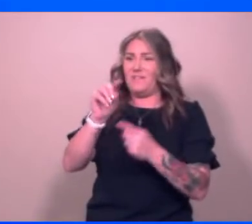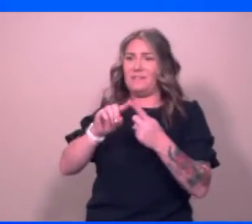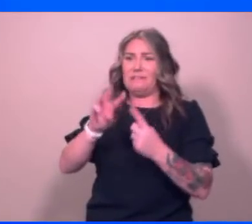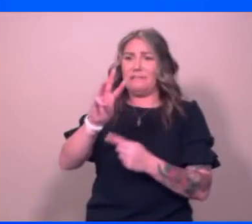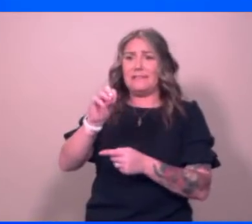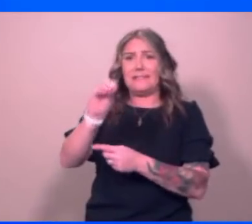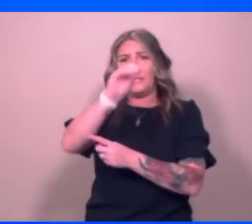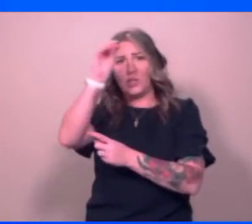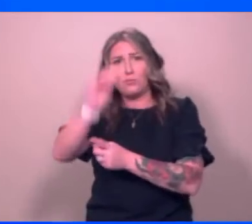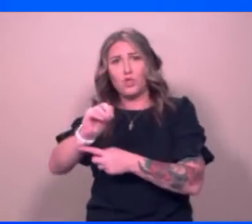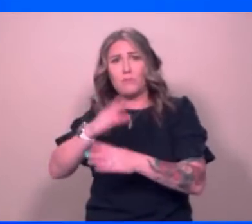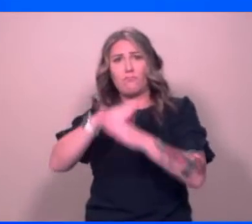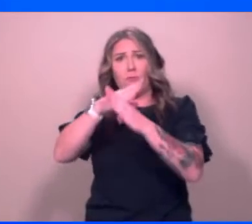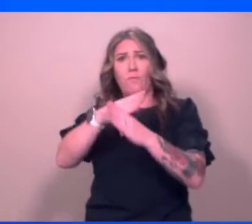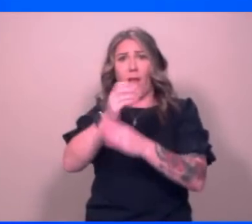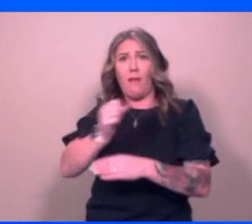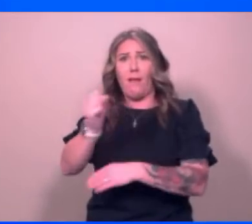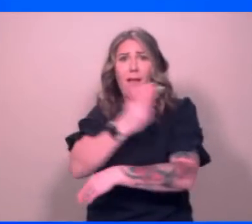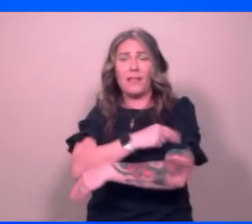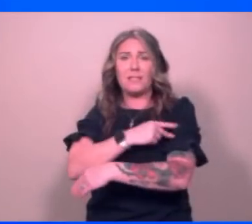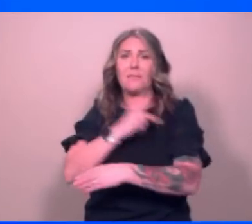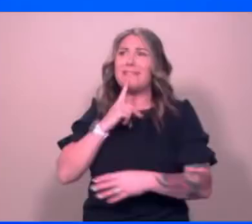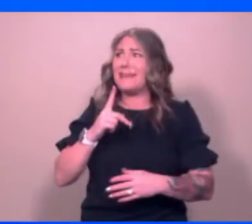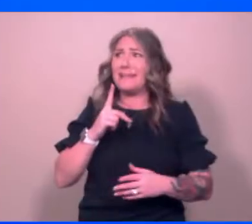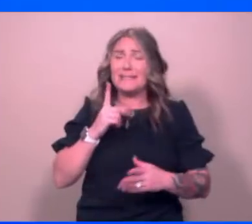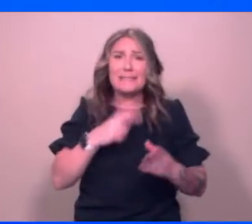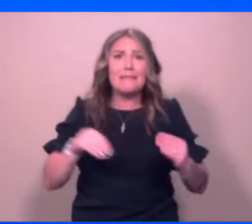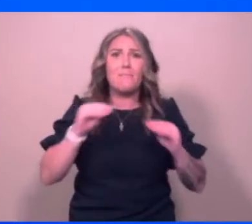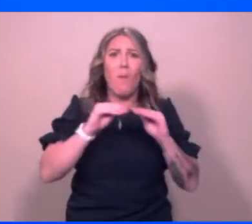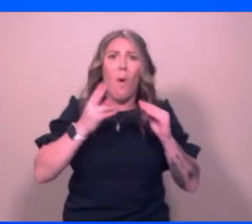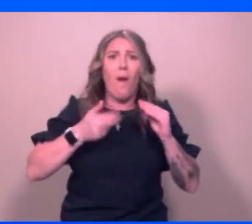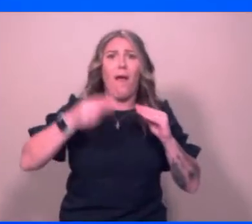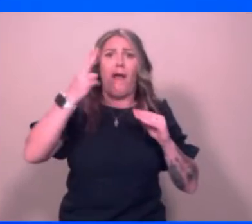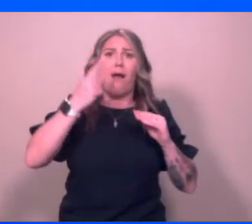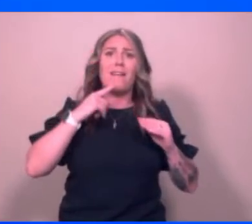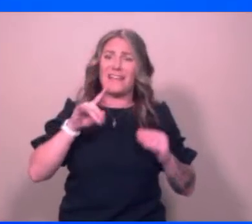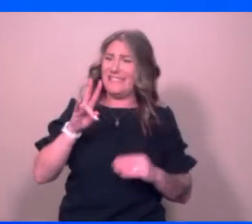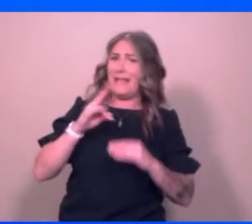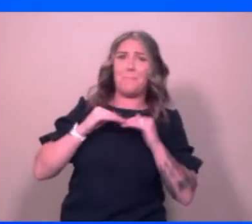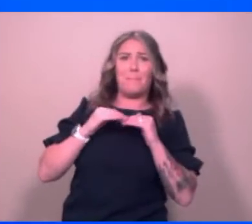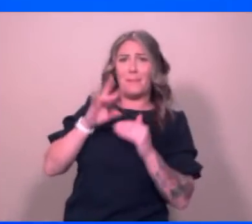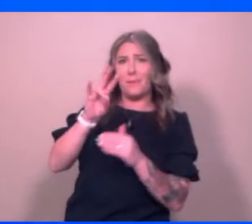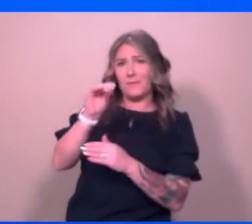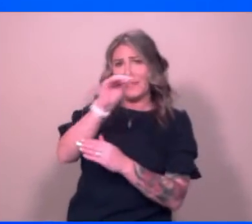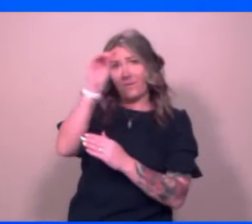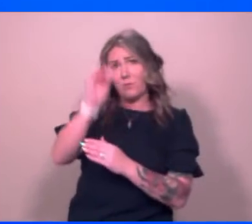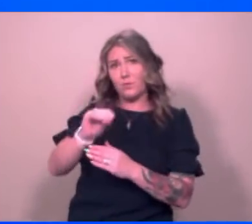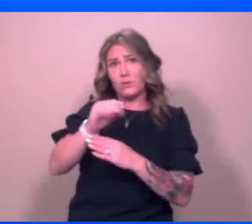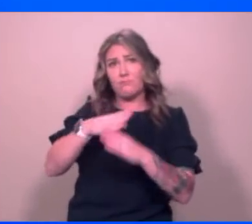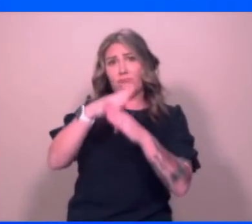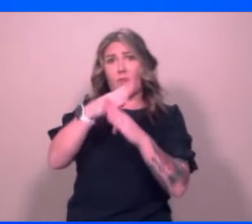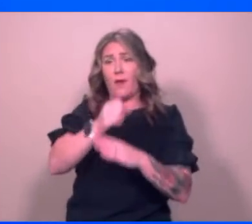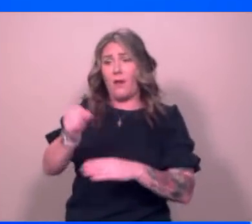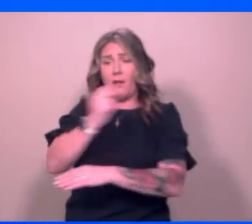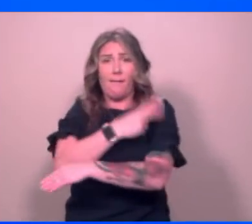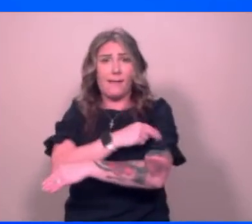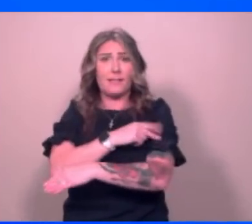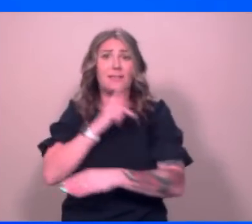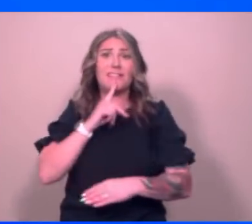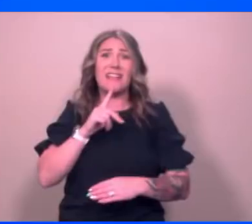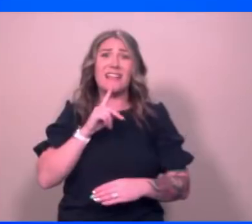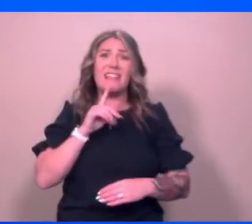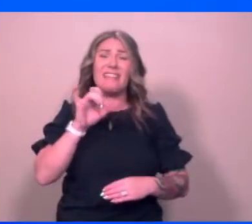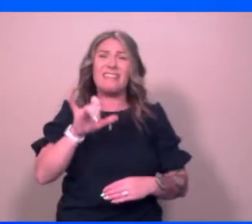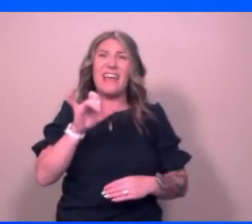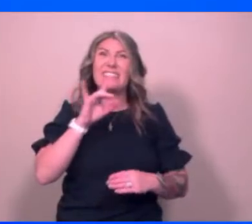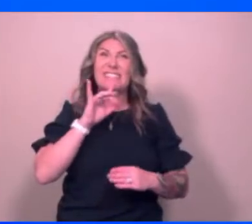preventing hospitalizations, which it's not, even the early reports out of South Africa show it's at least 70% effective at preventing hospitalization. And that's 6 months or